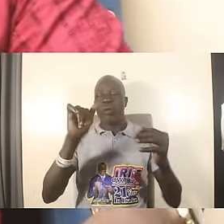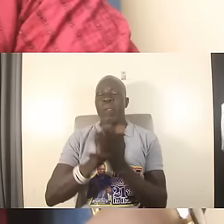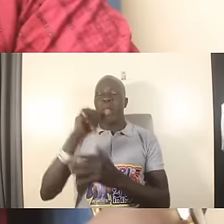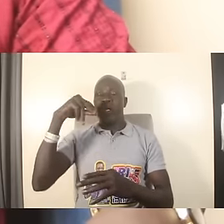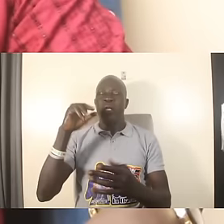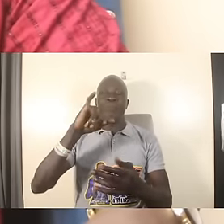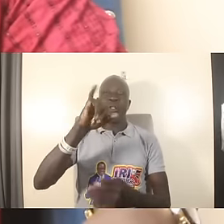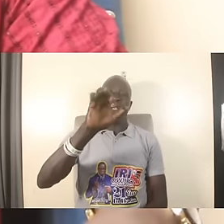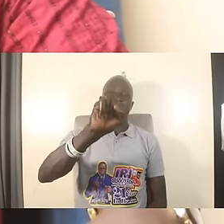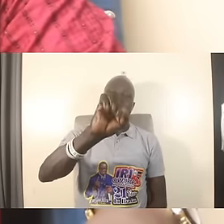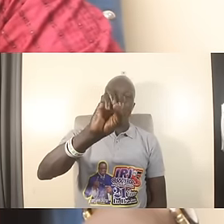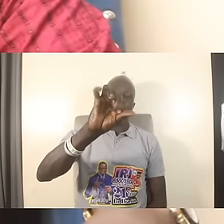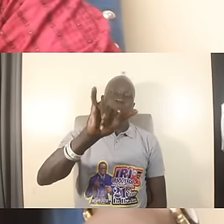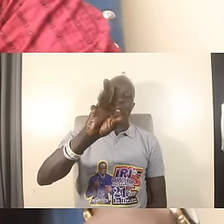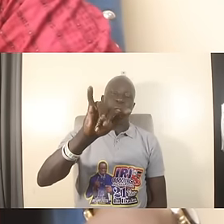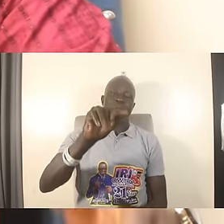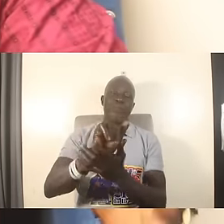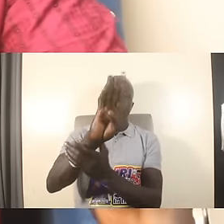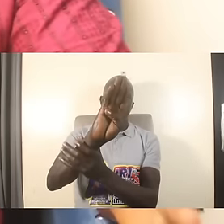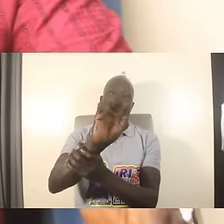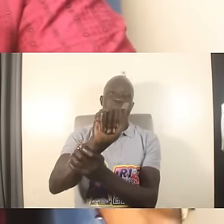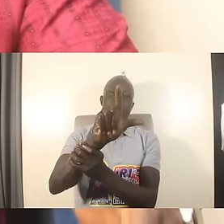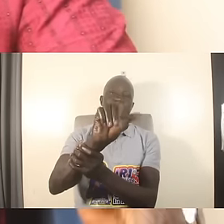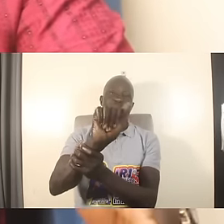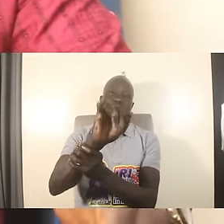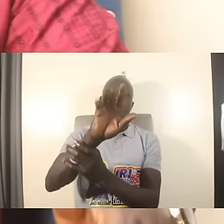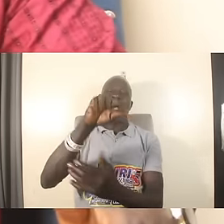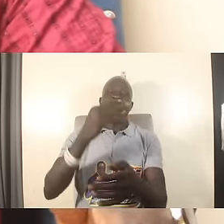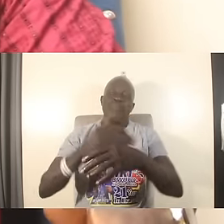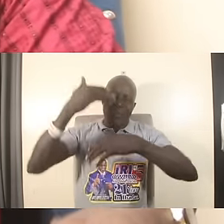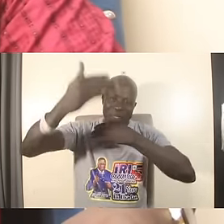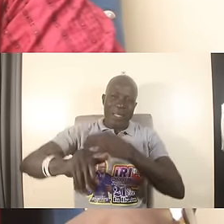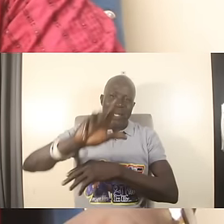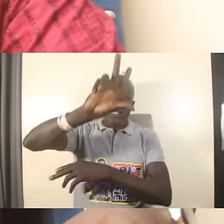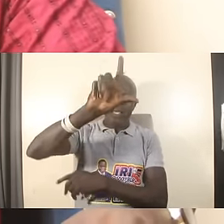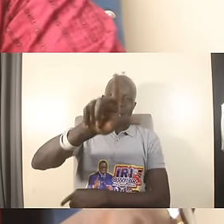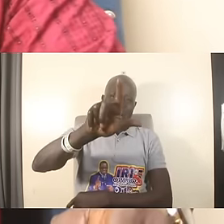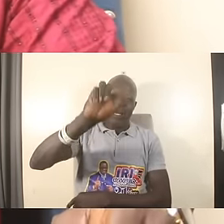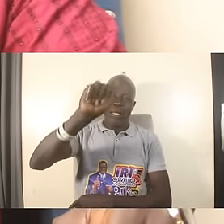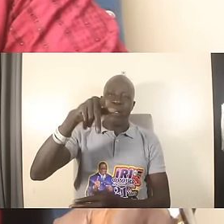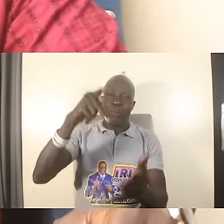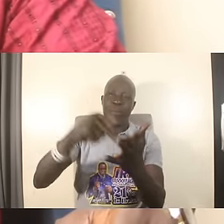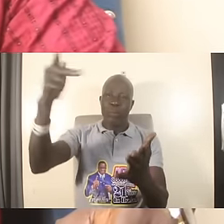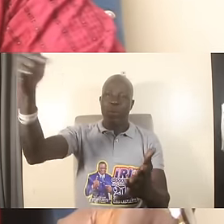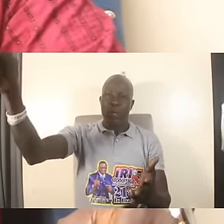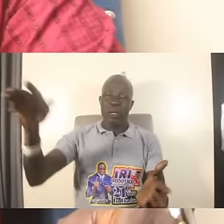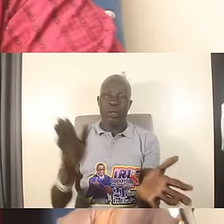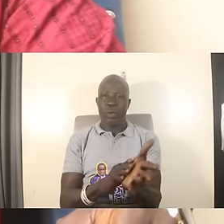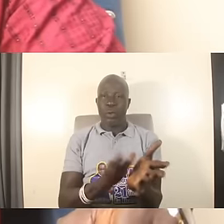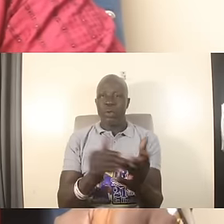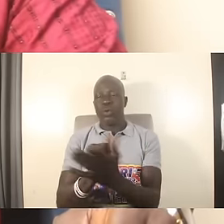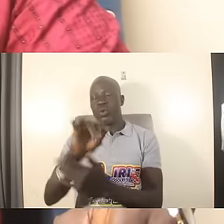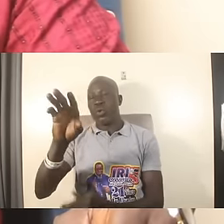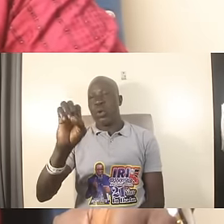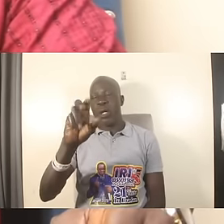Nese. Nise. Balogun Hall. Balogun Hall. Legbe L.A. Primary School. Beside L.A. Primary School. S.A.O.K. S.A.O.K.